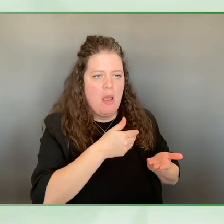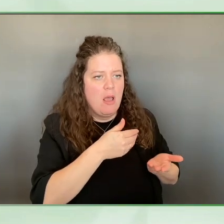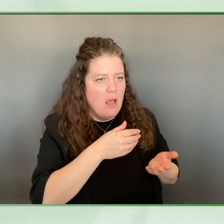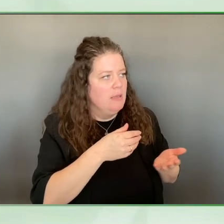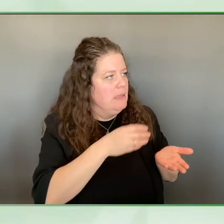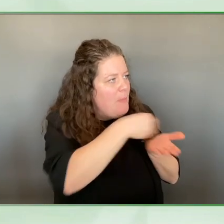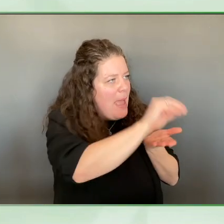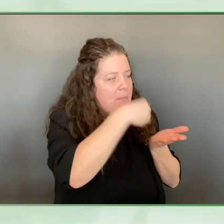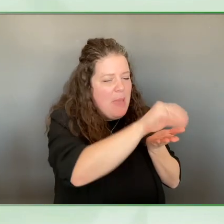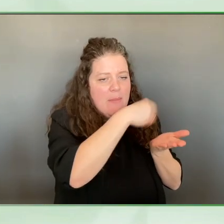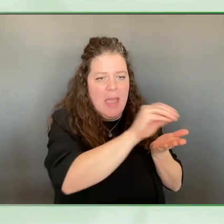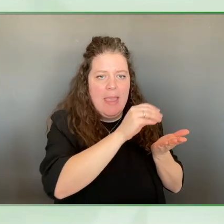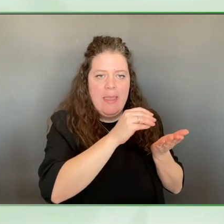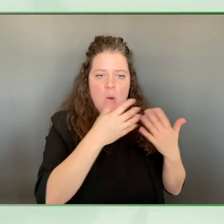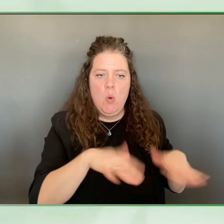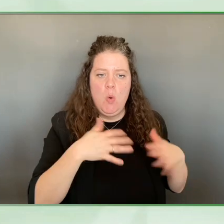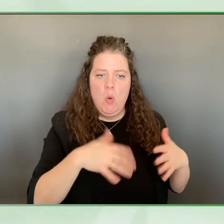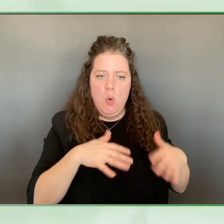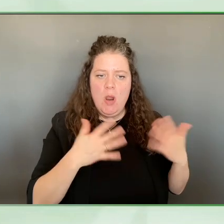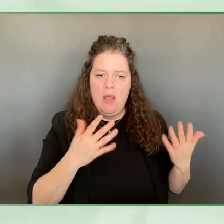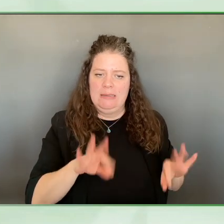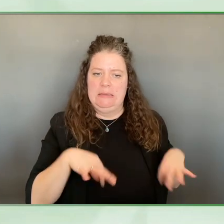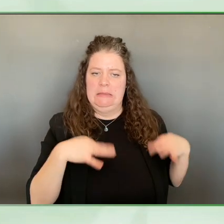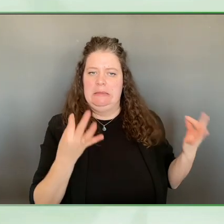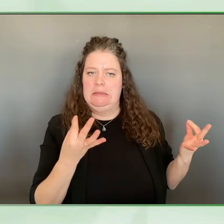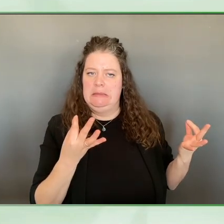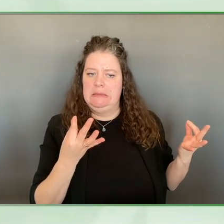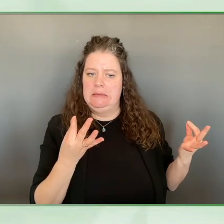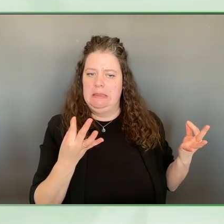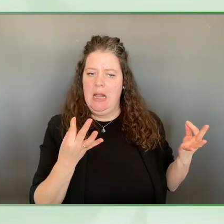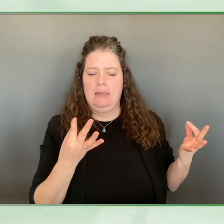inventory are gonna rise and your cash flow can be affected. If